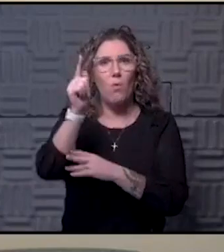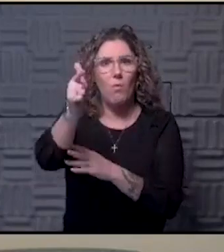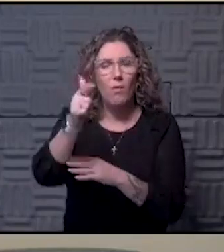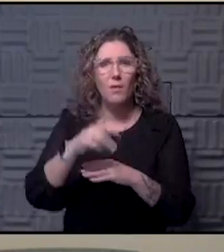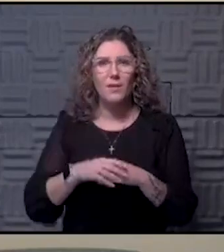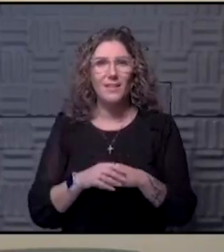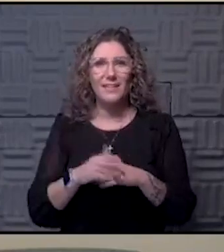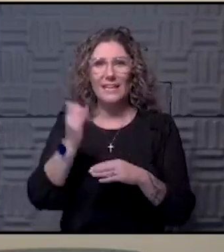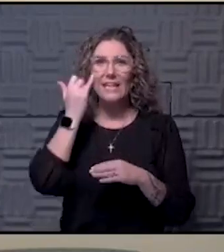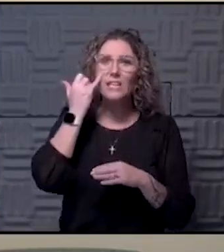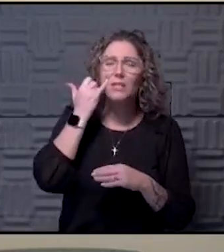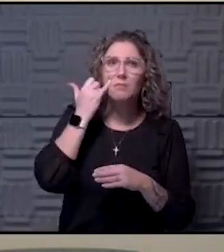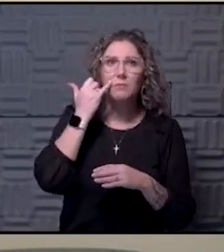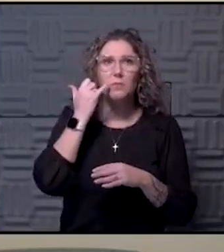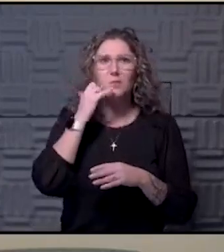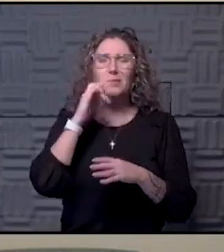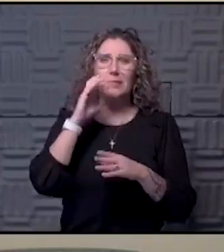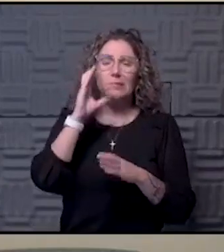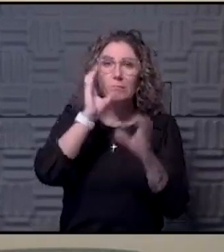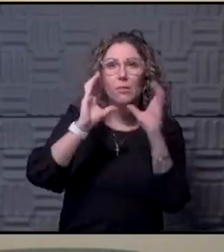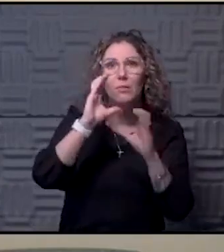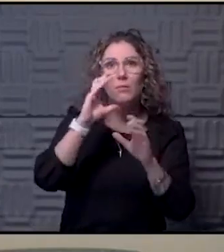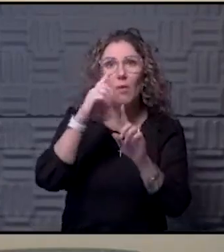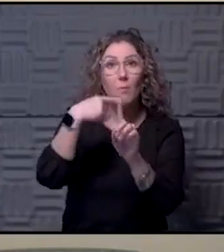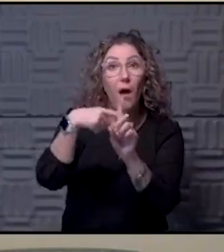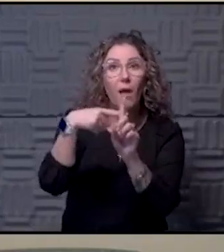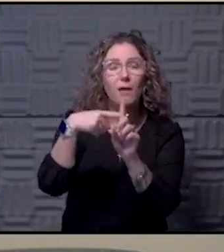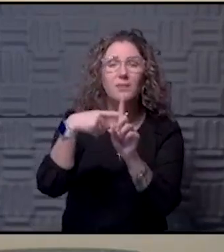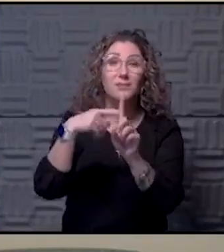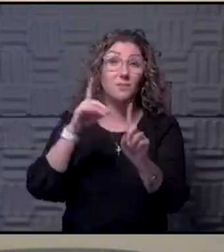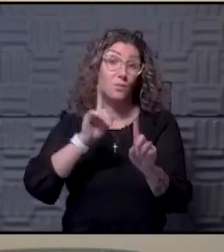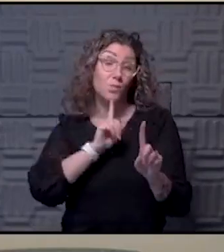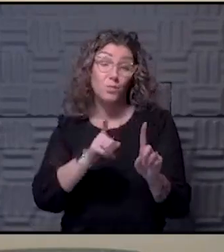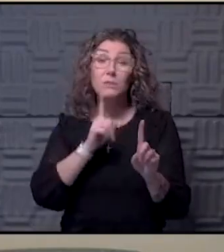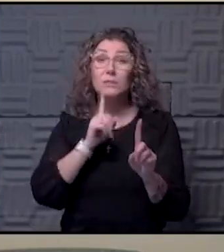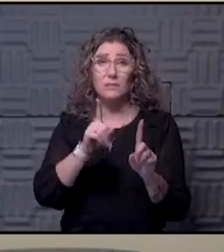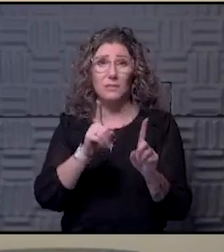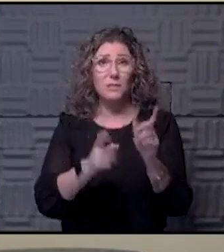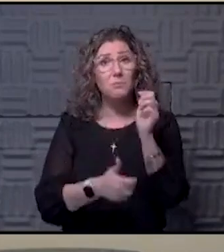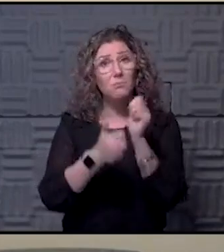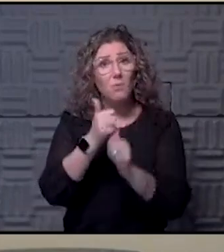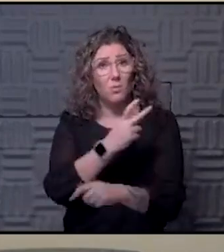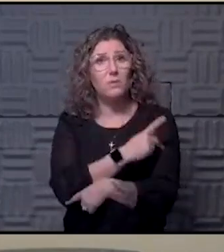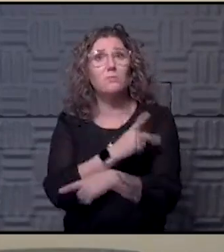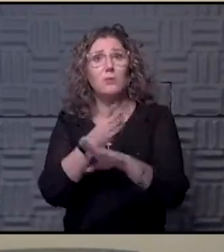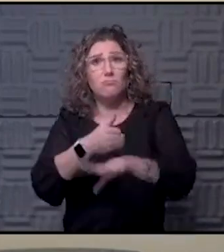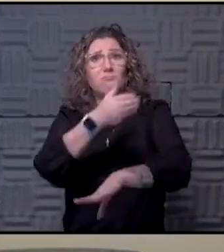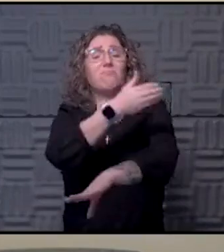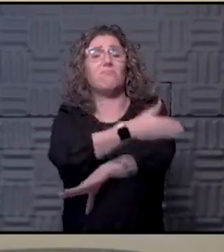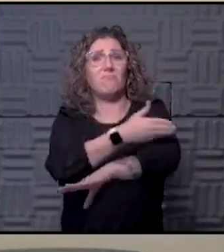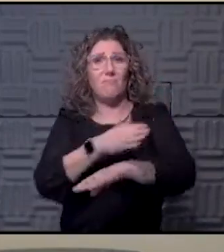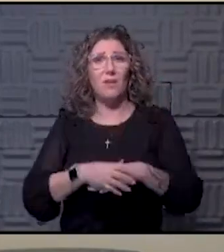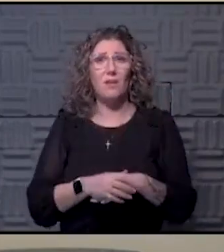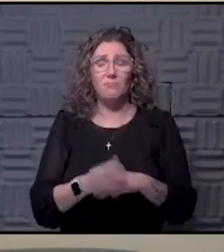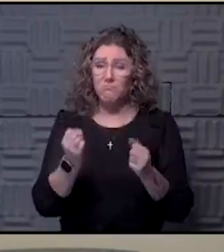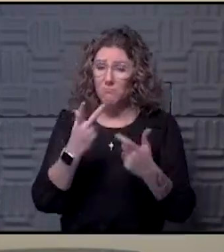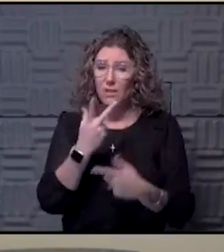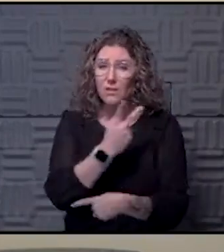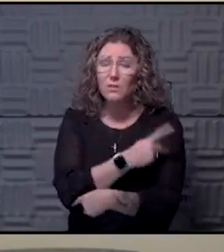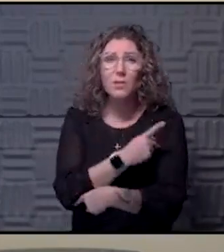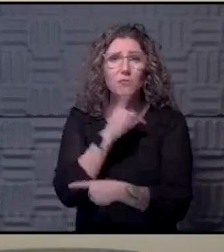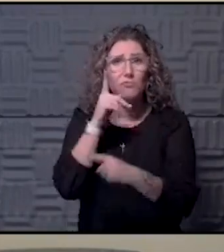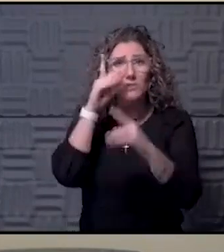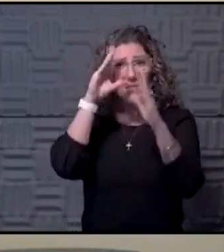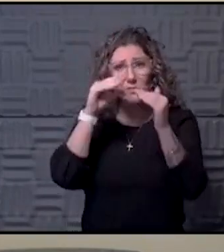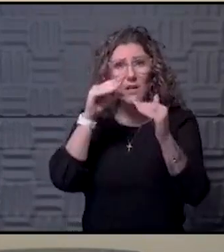for a silver lining here, that really is it. And most patients do get better over time. And we do expect a lot of patients to kind